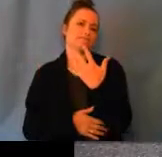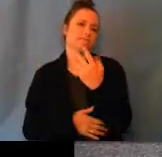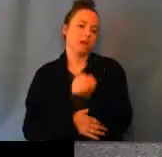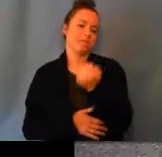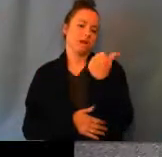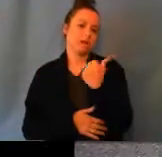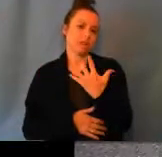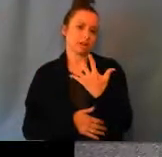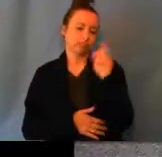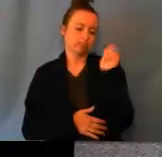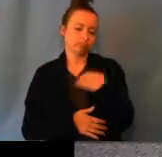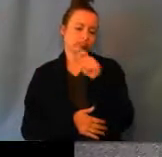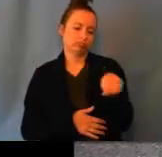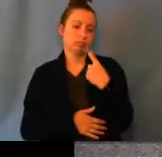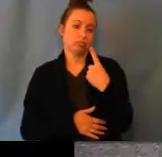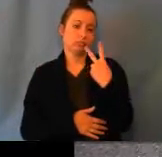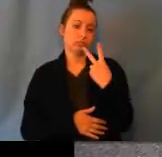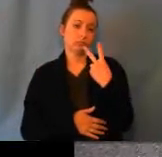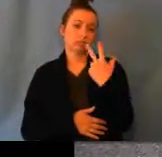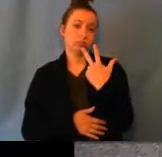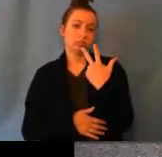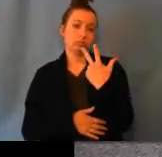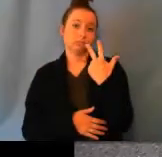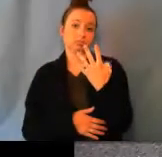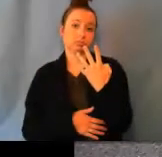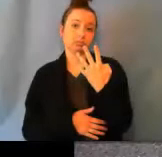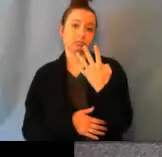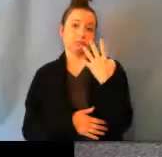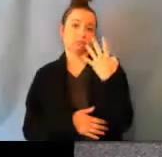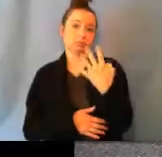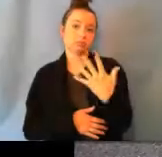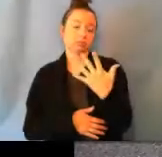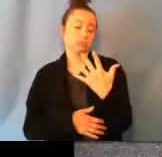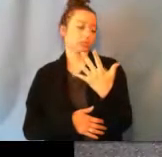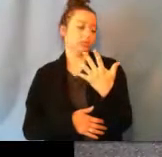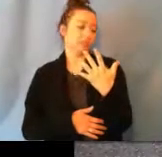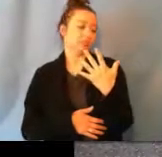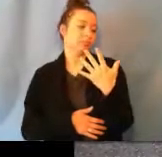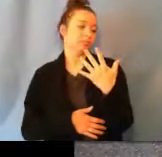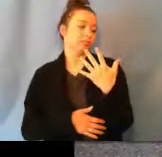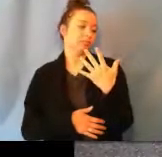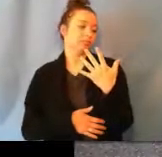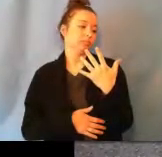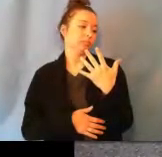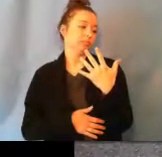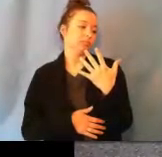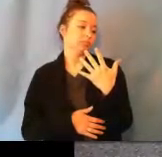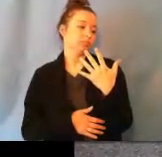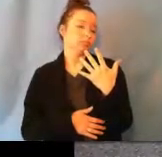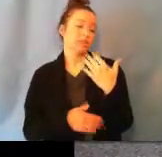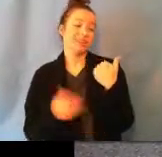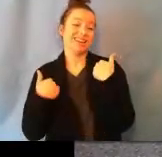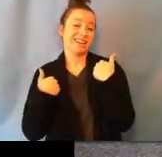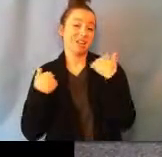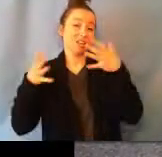I'm going to mark off 5. 1, 2, 3, 4, 5. These are the circles I have